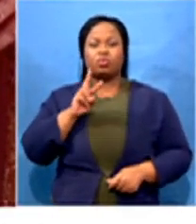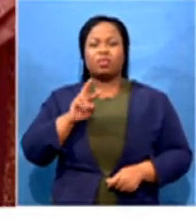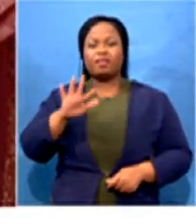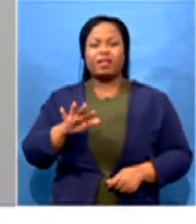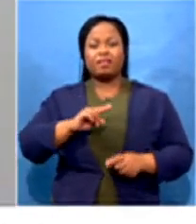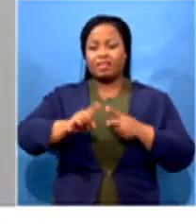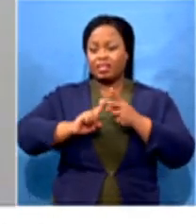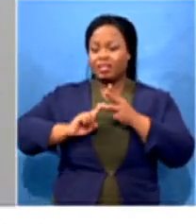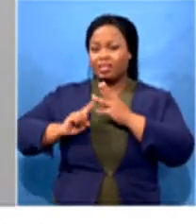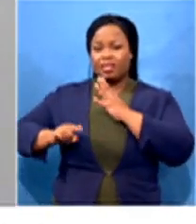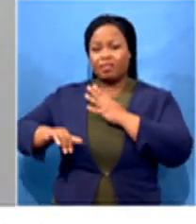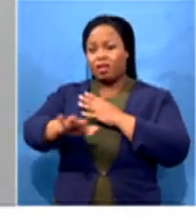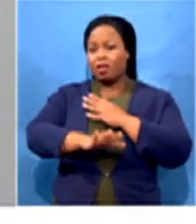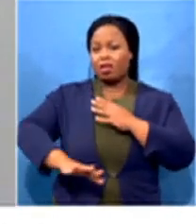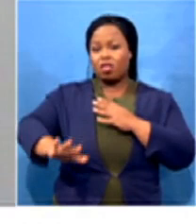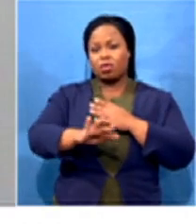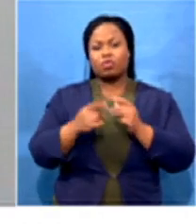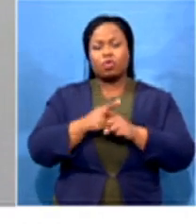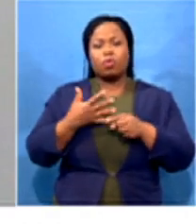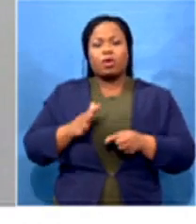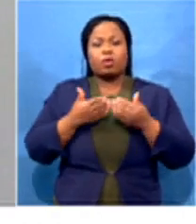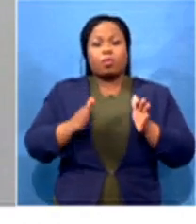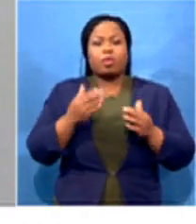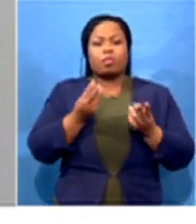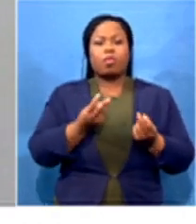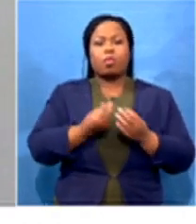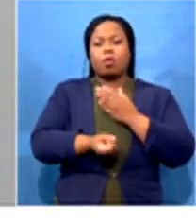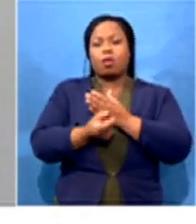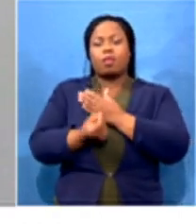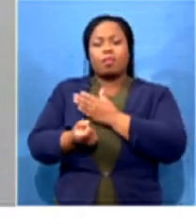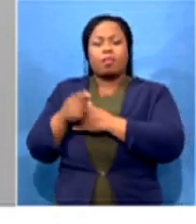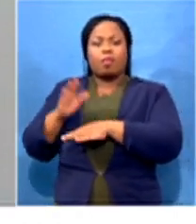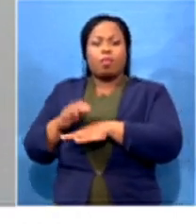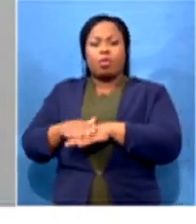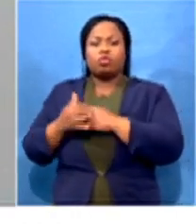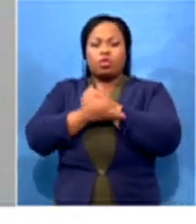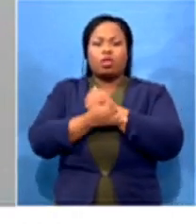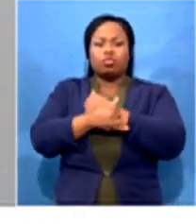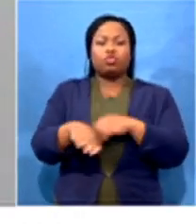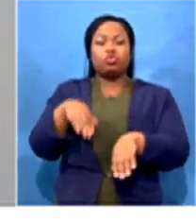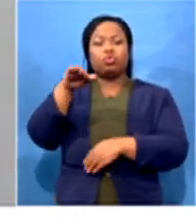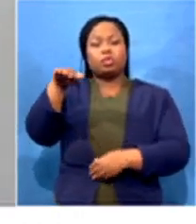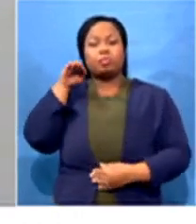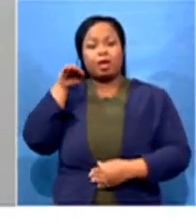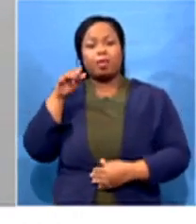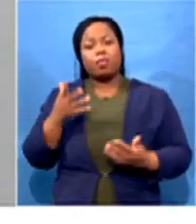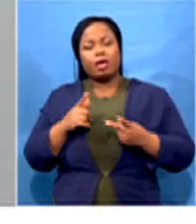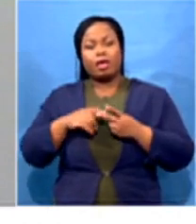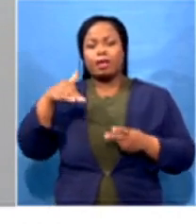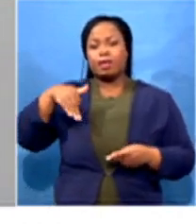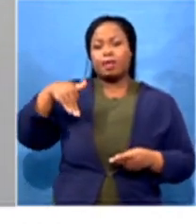We were about to open a whole lot of more new ones all over the country, moving into Zimbabwe eventually. We were in Namibia